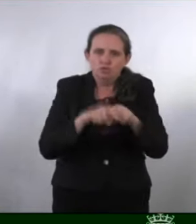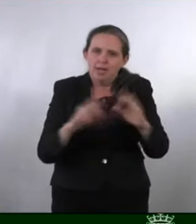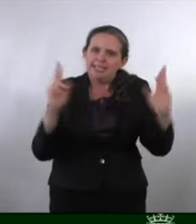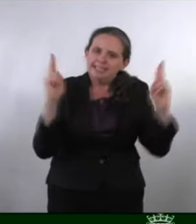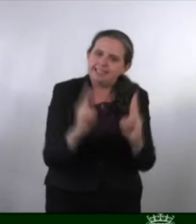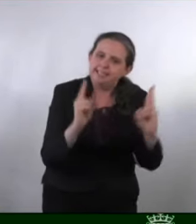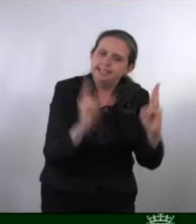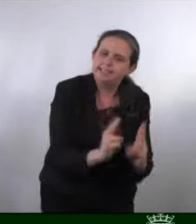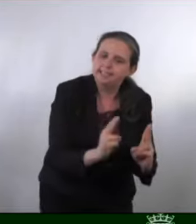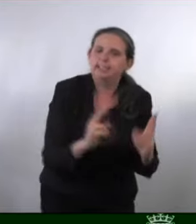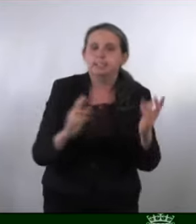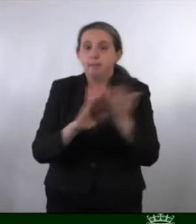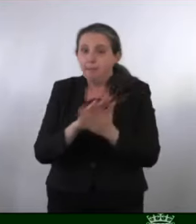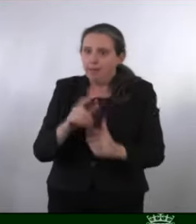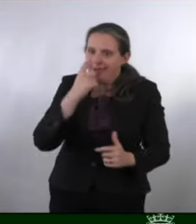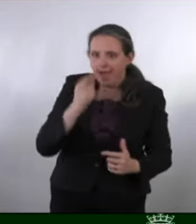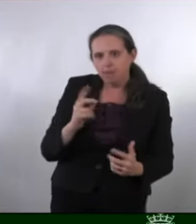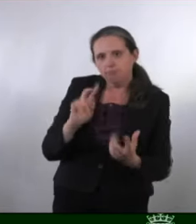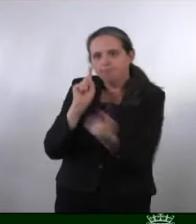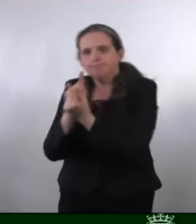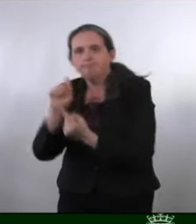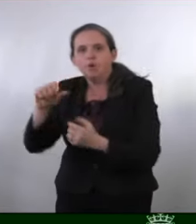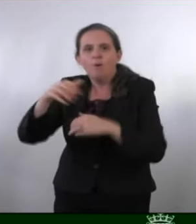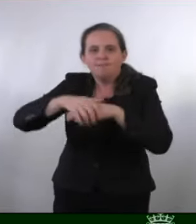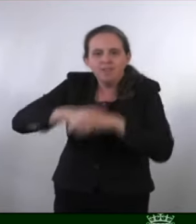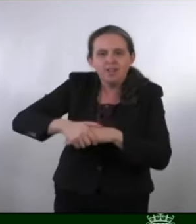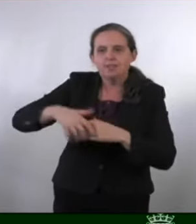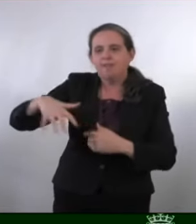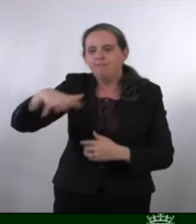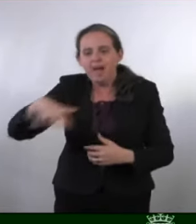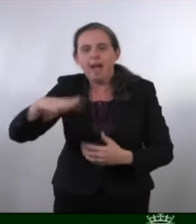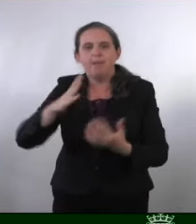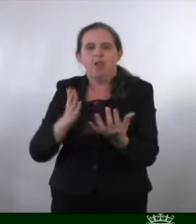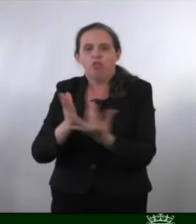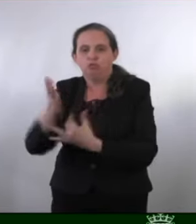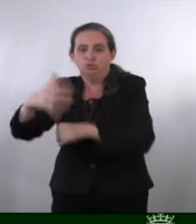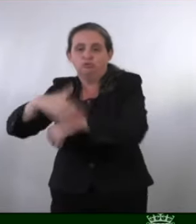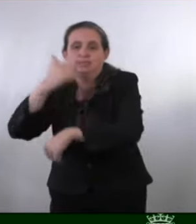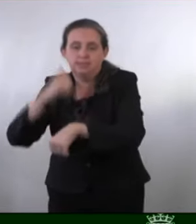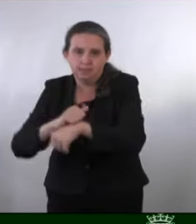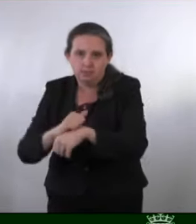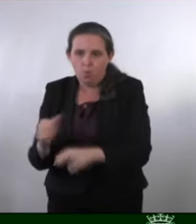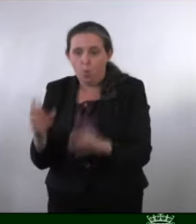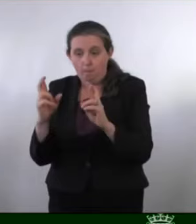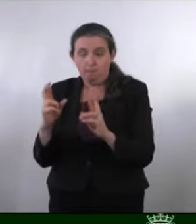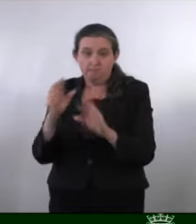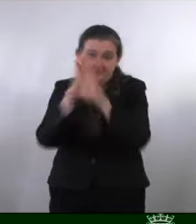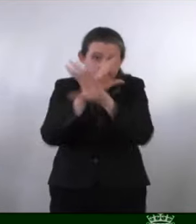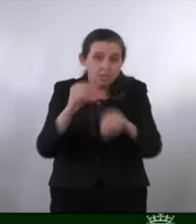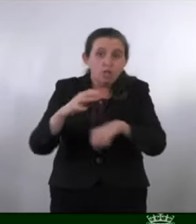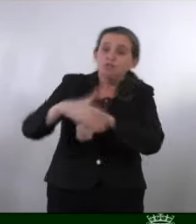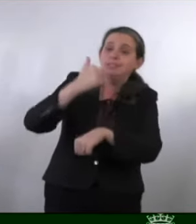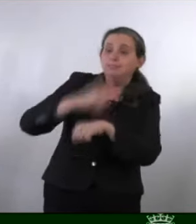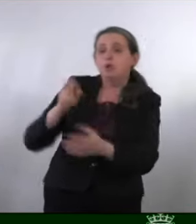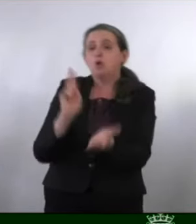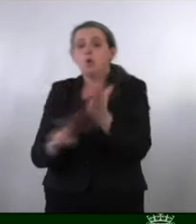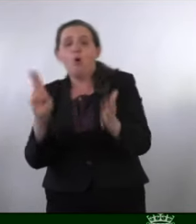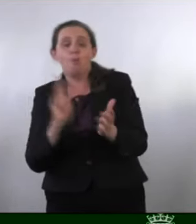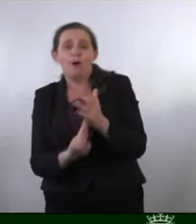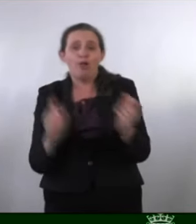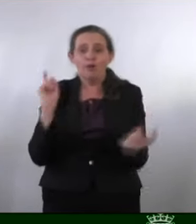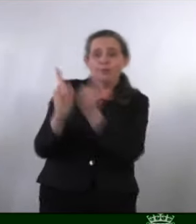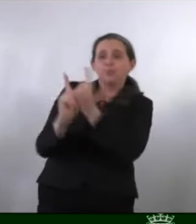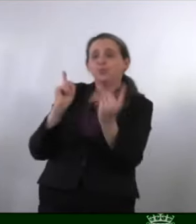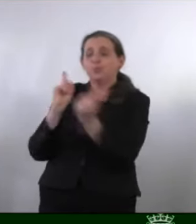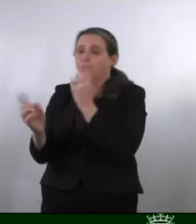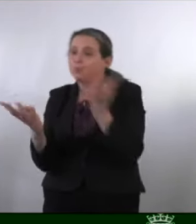Christmas. Mr. Speaker, I can't say that Christmas will be normal this year, but in a